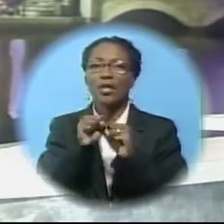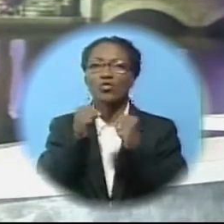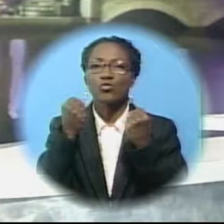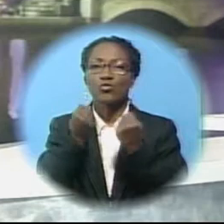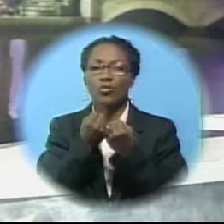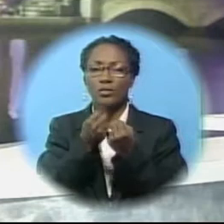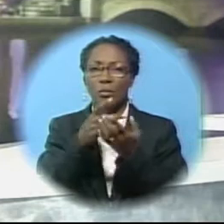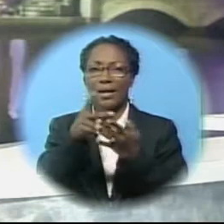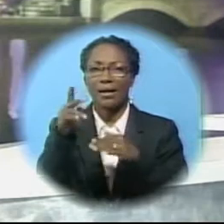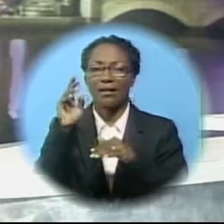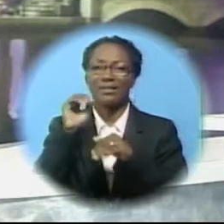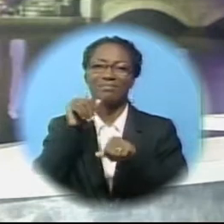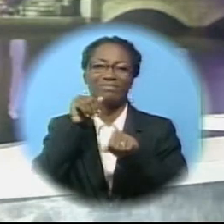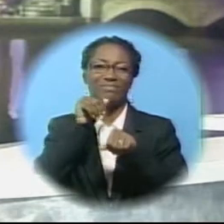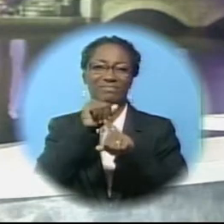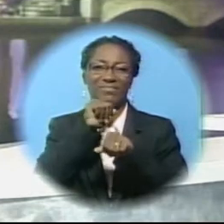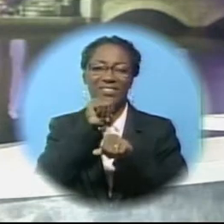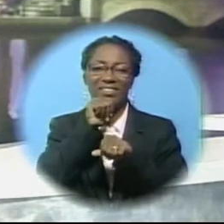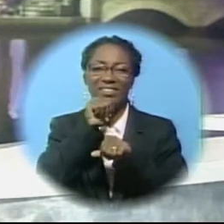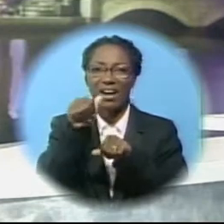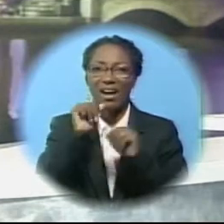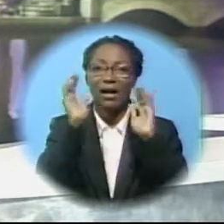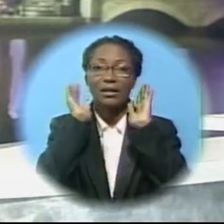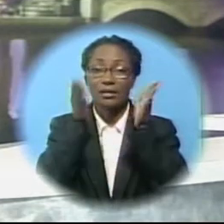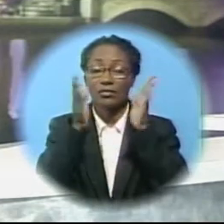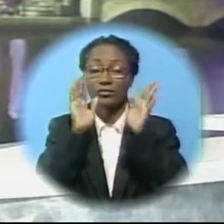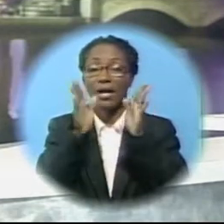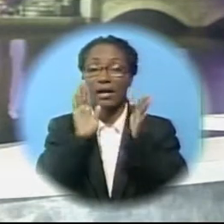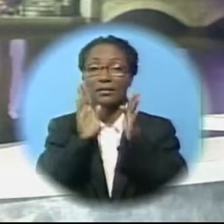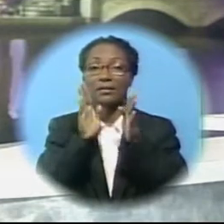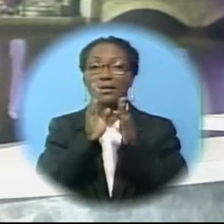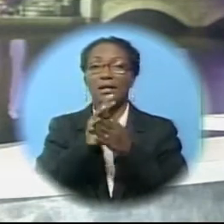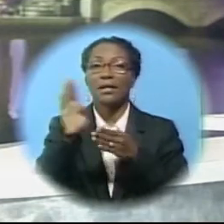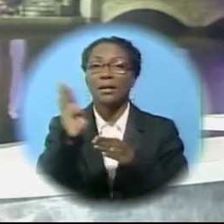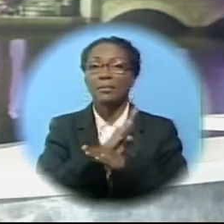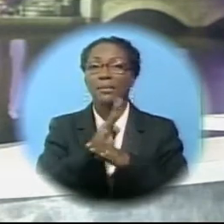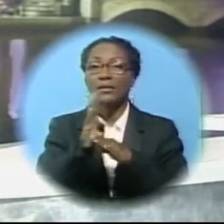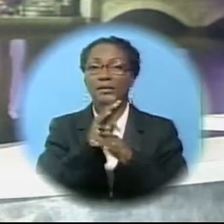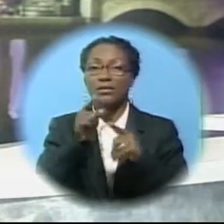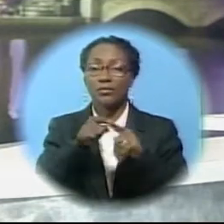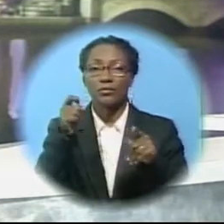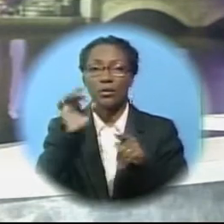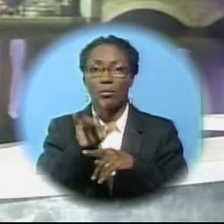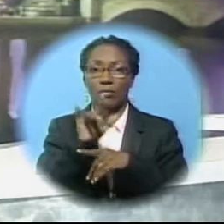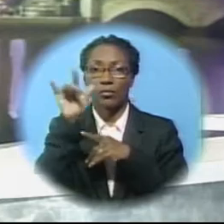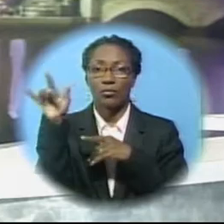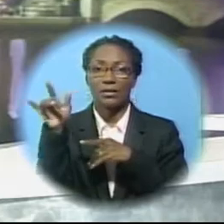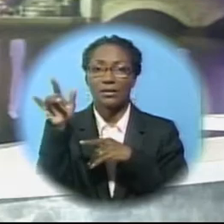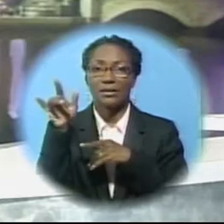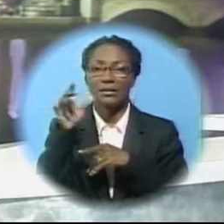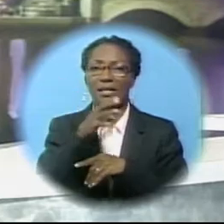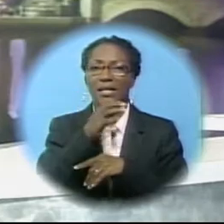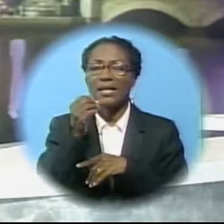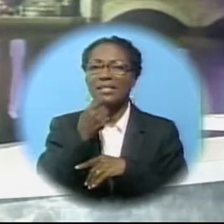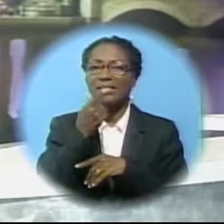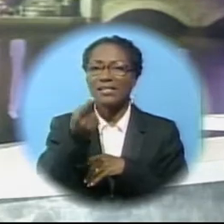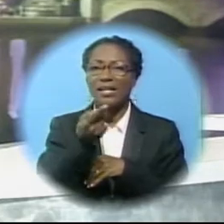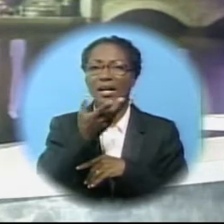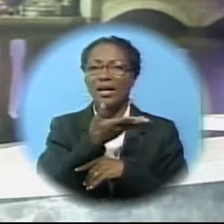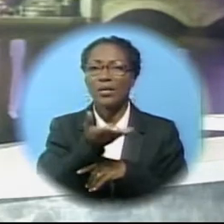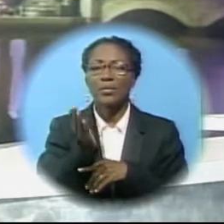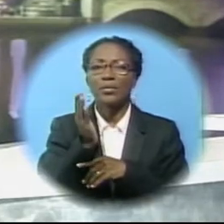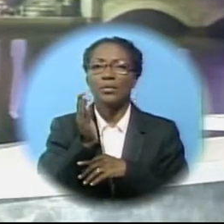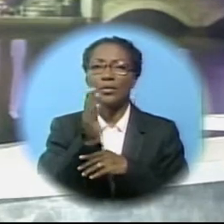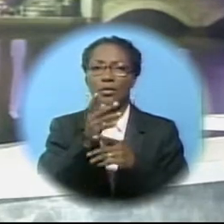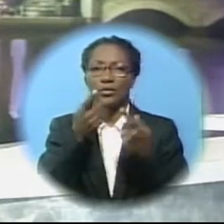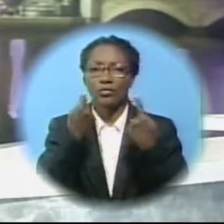away investors. In fact, he argues government is moving in the right direction to stabilize the economy while putting people's welfare high